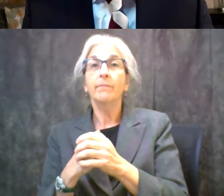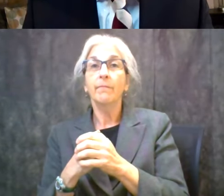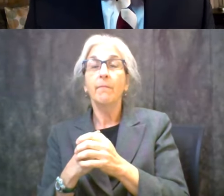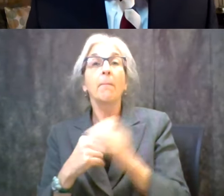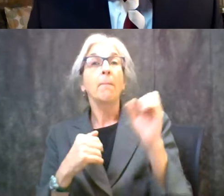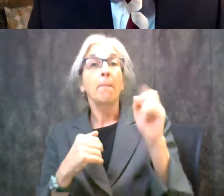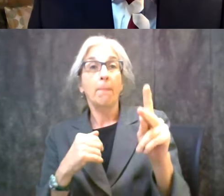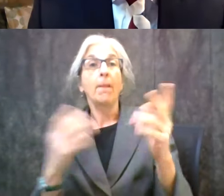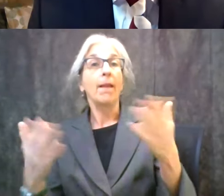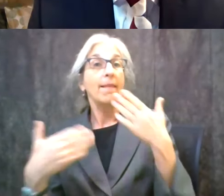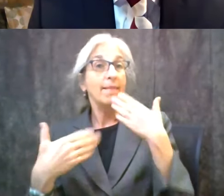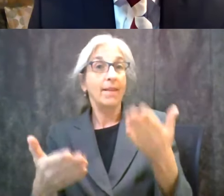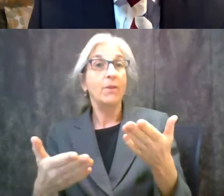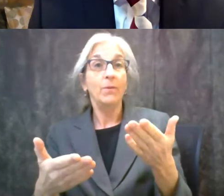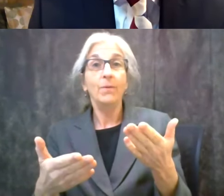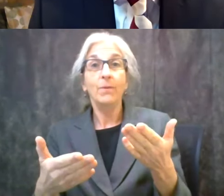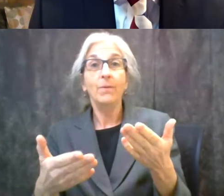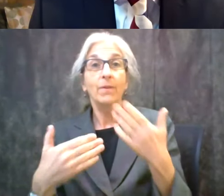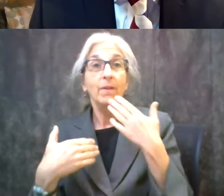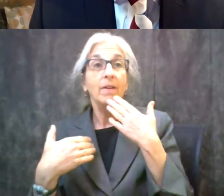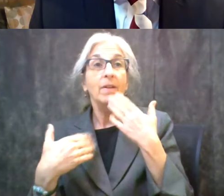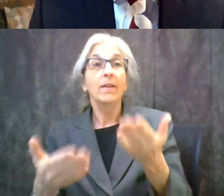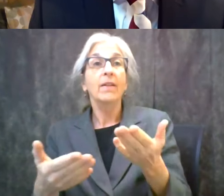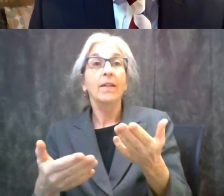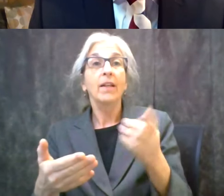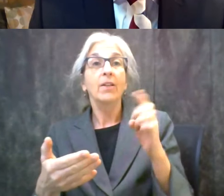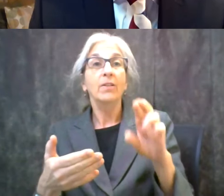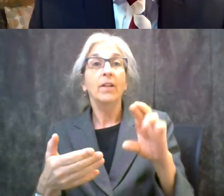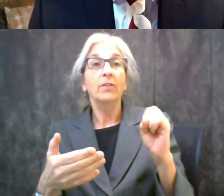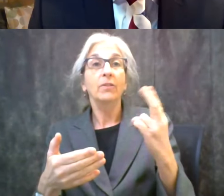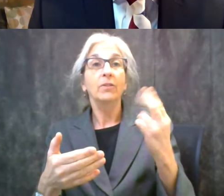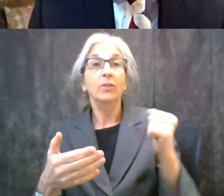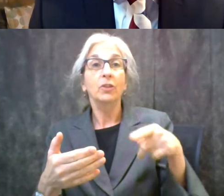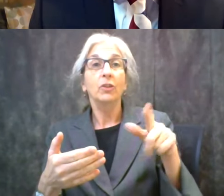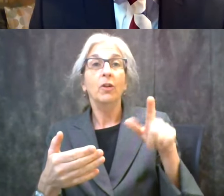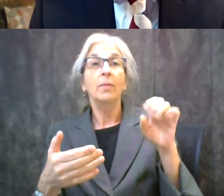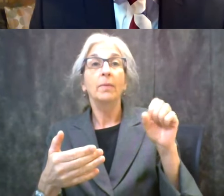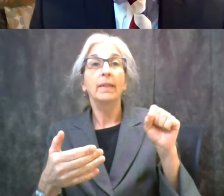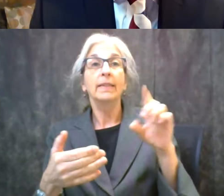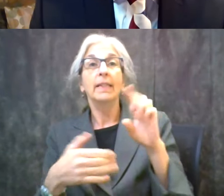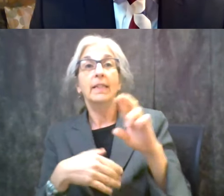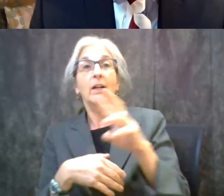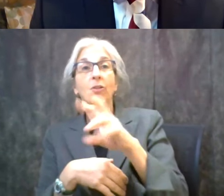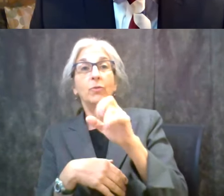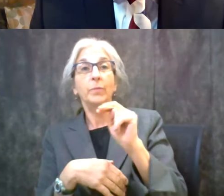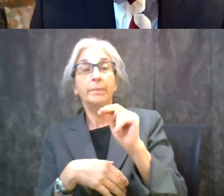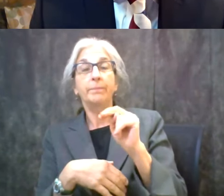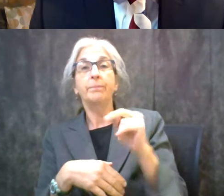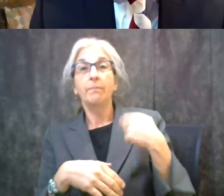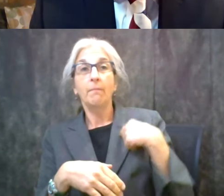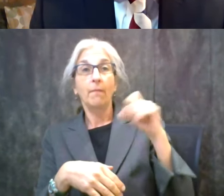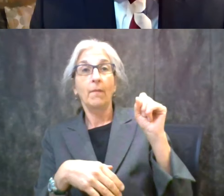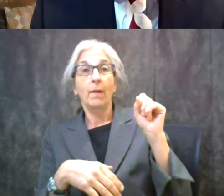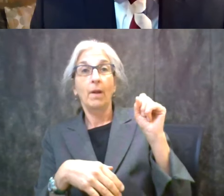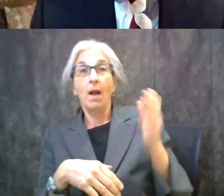Okay. Thank you, Dr. Sharpless and Dr. Nguyen. My question, I submitted